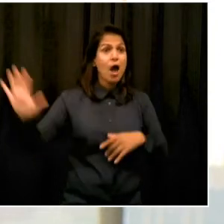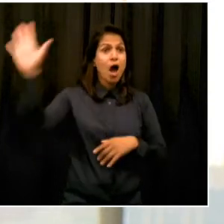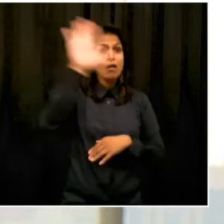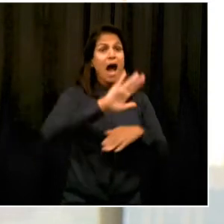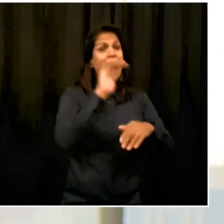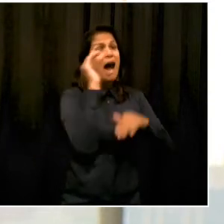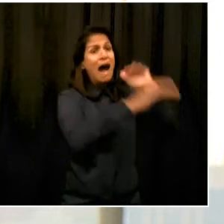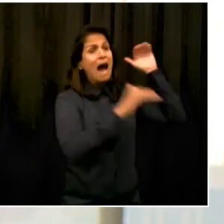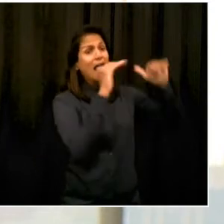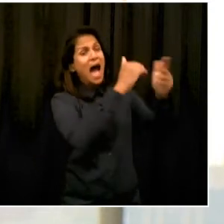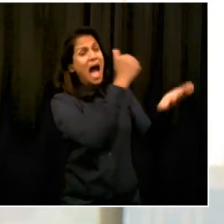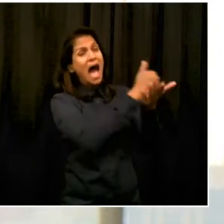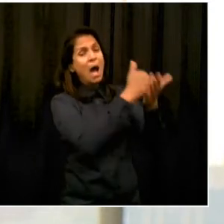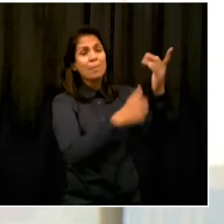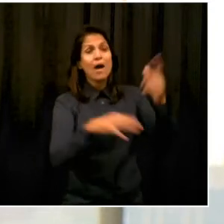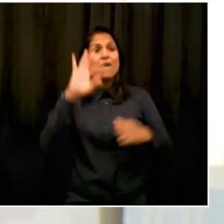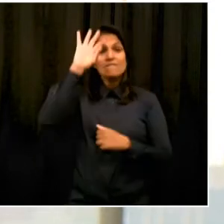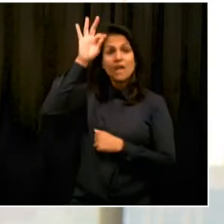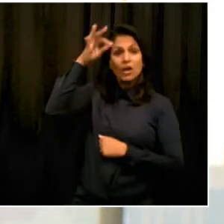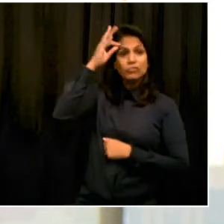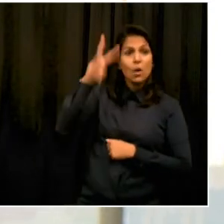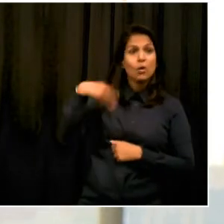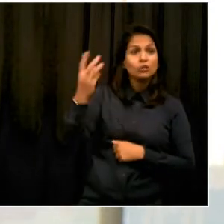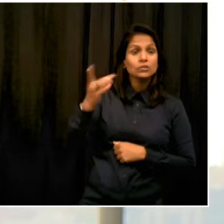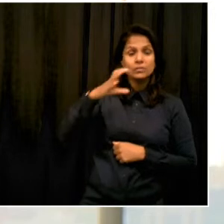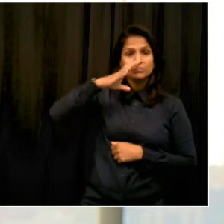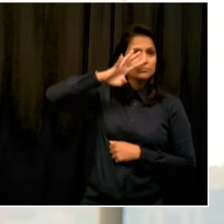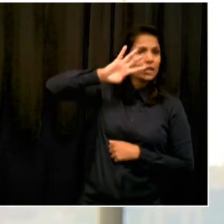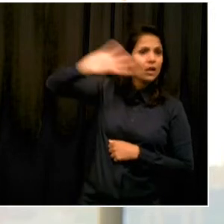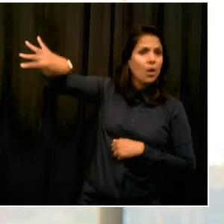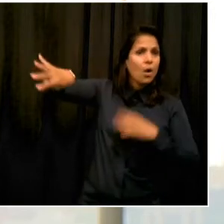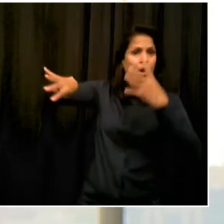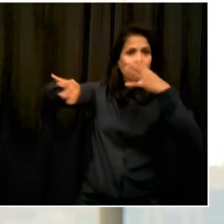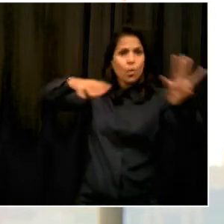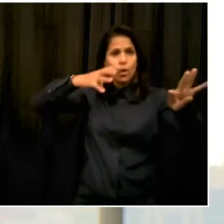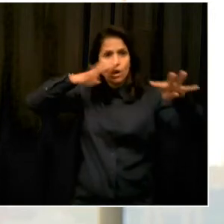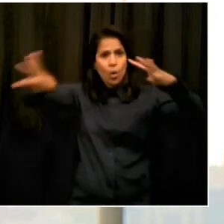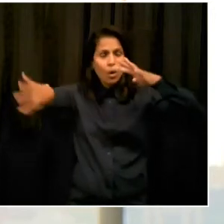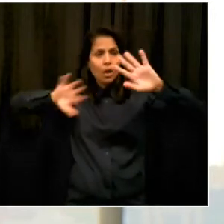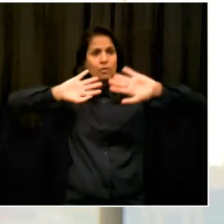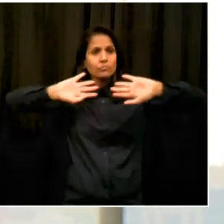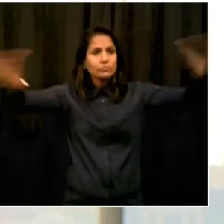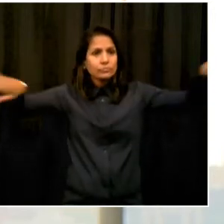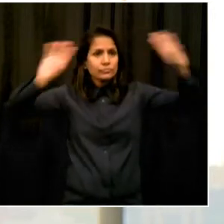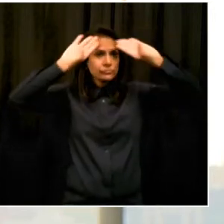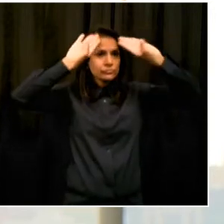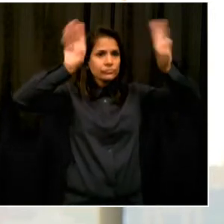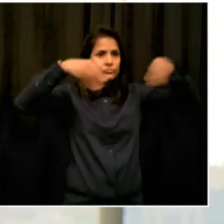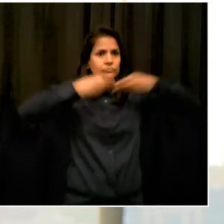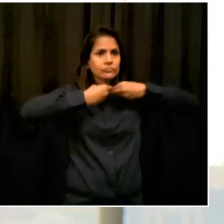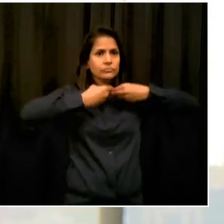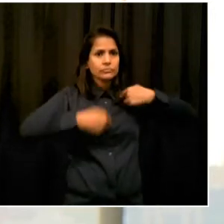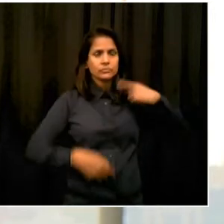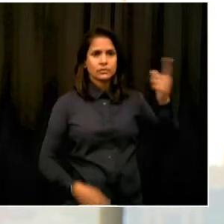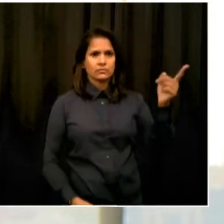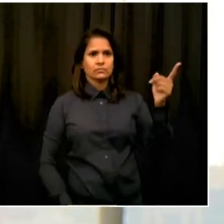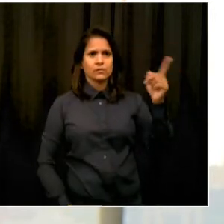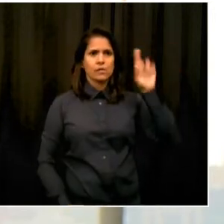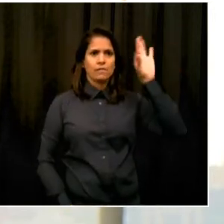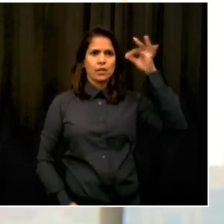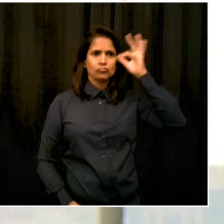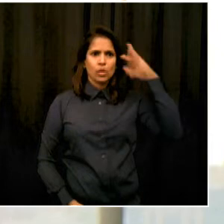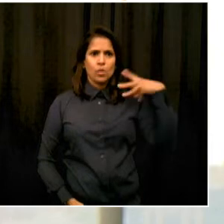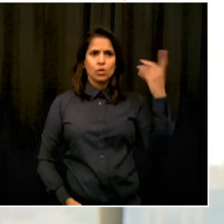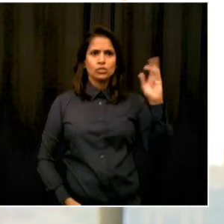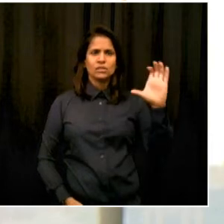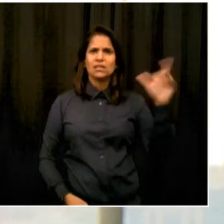But I'll tell you something, New York City didn't back down. And there were heroes everywhere. And every